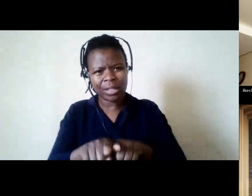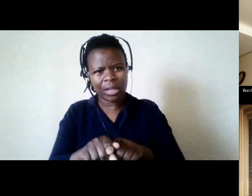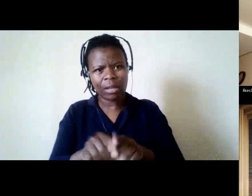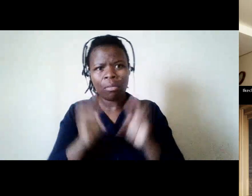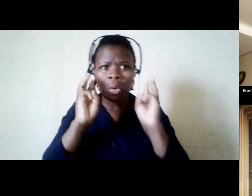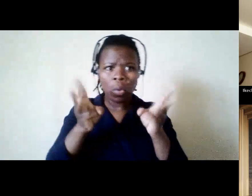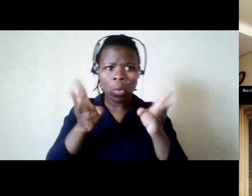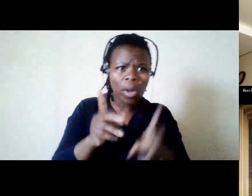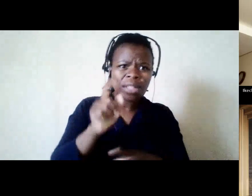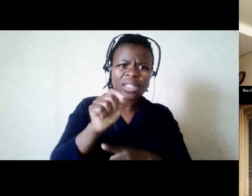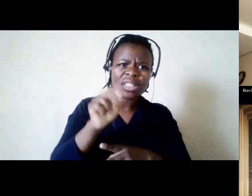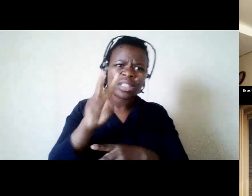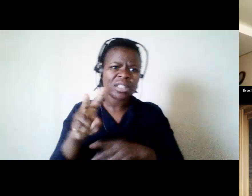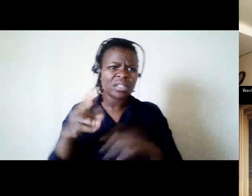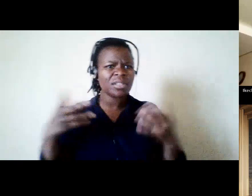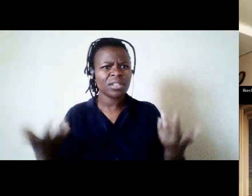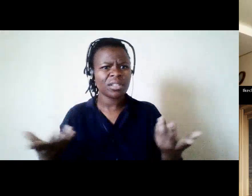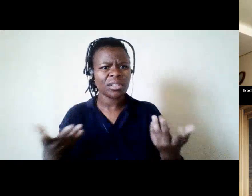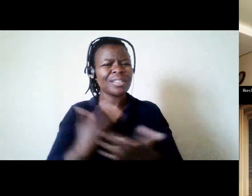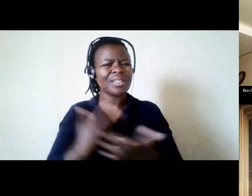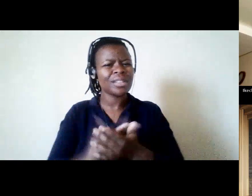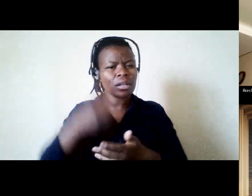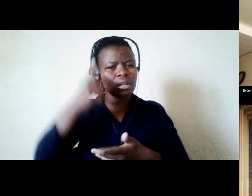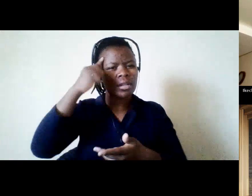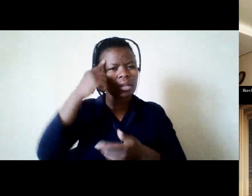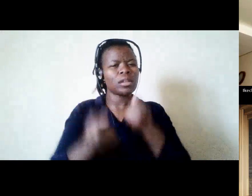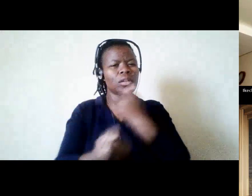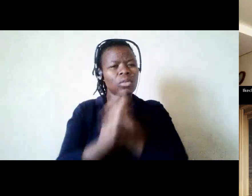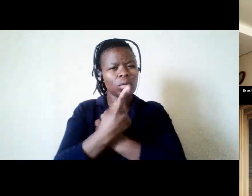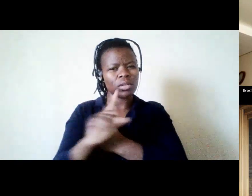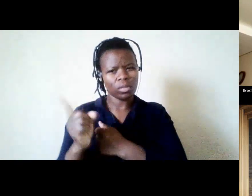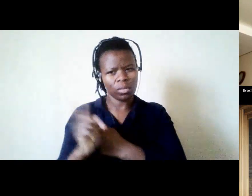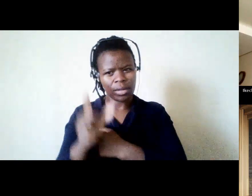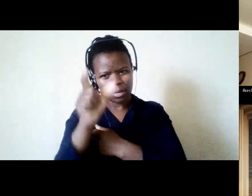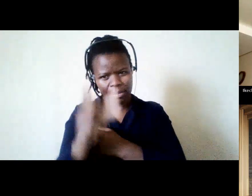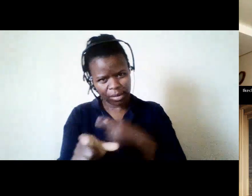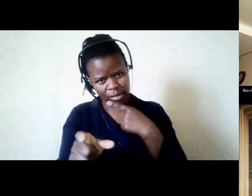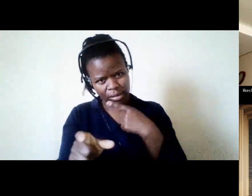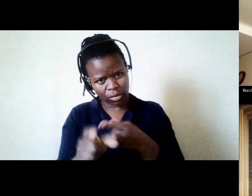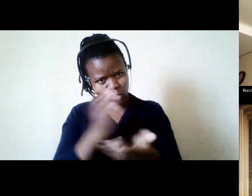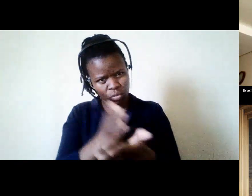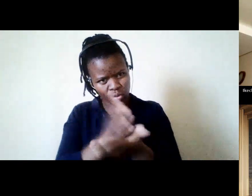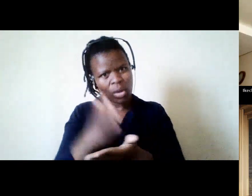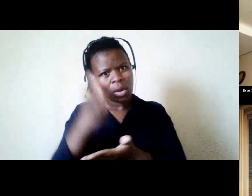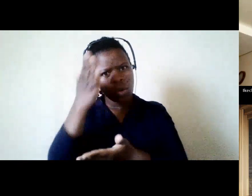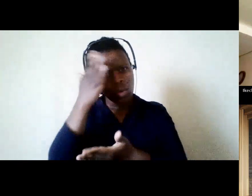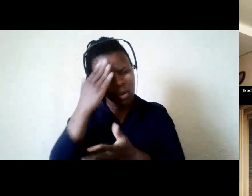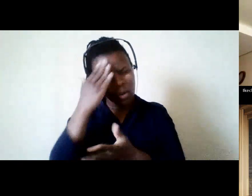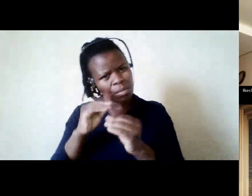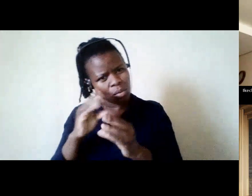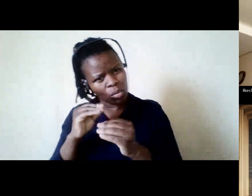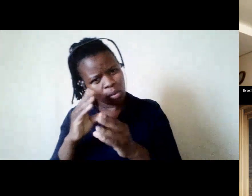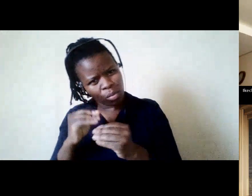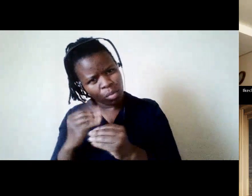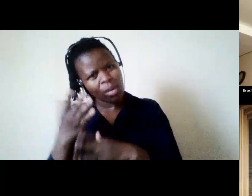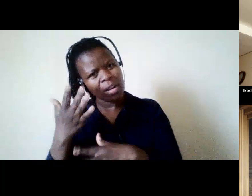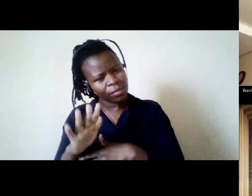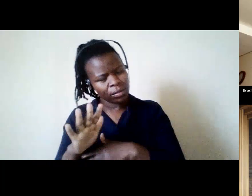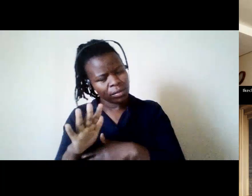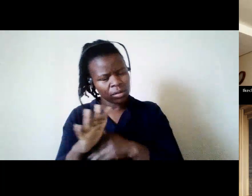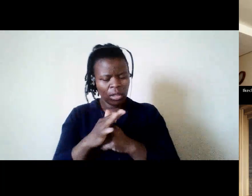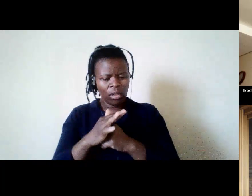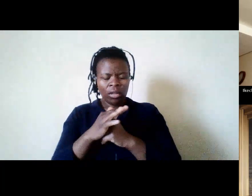interaction. So you can imagine what happens. I mean, that's a person that knows how to talk, speaks. You can imagine how then this